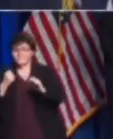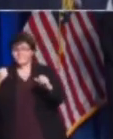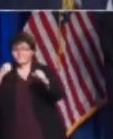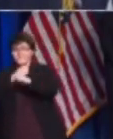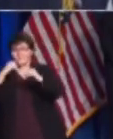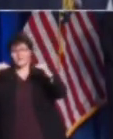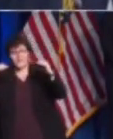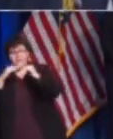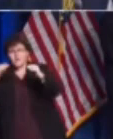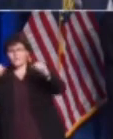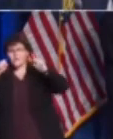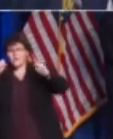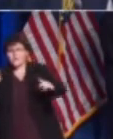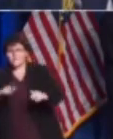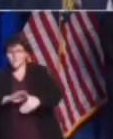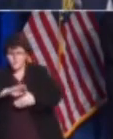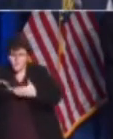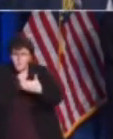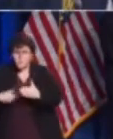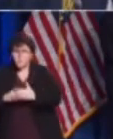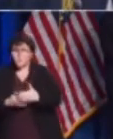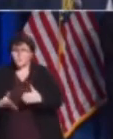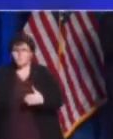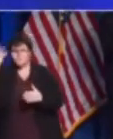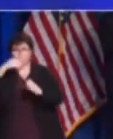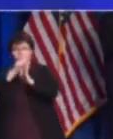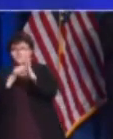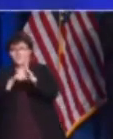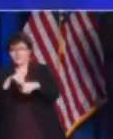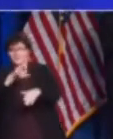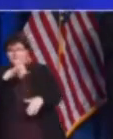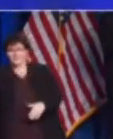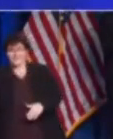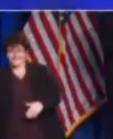for everyone in our beautiful state.